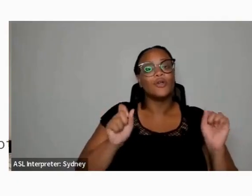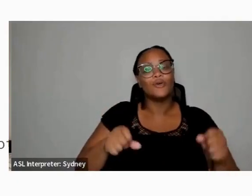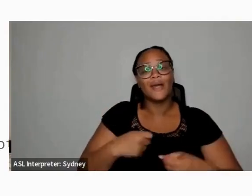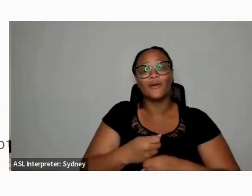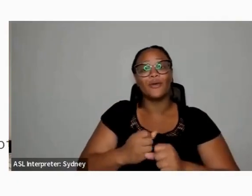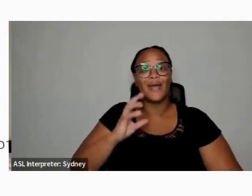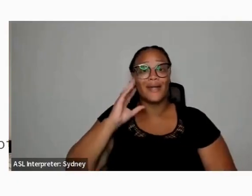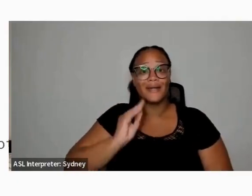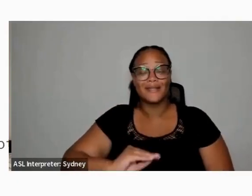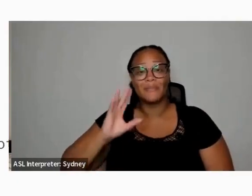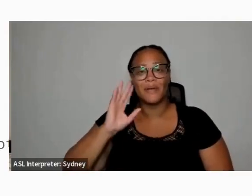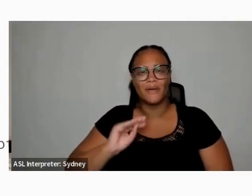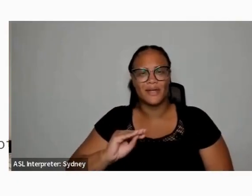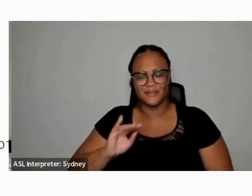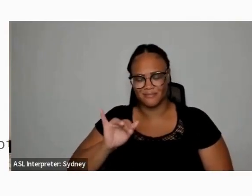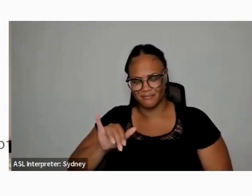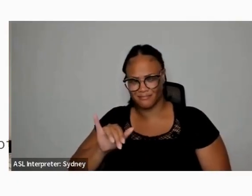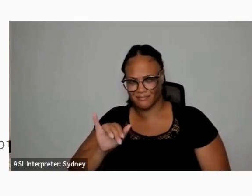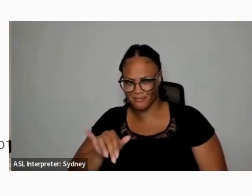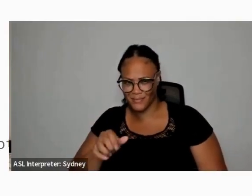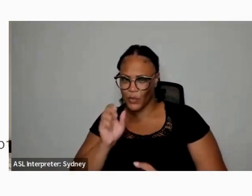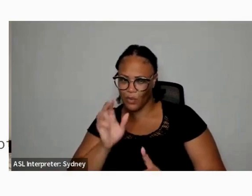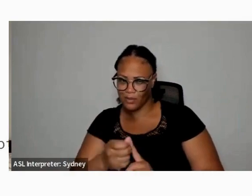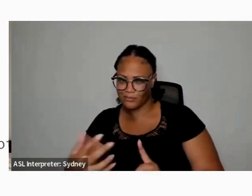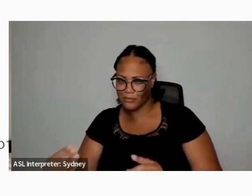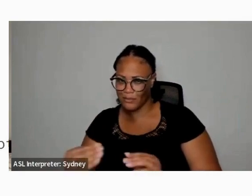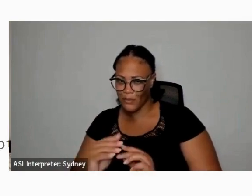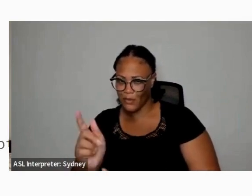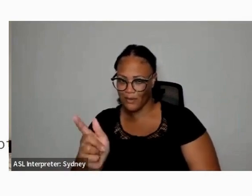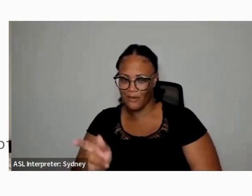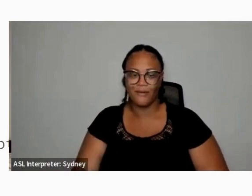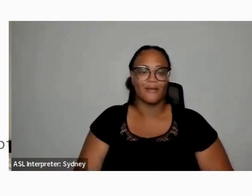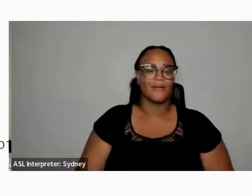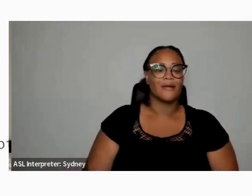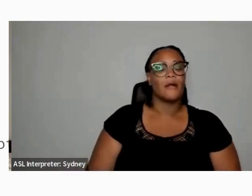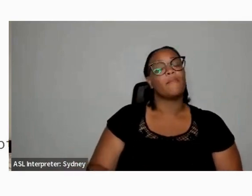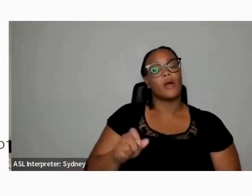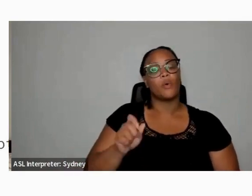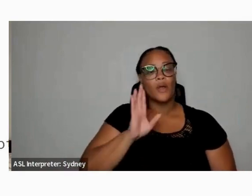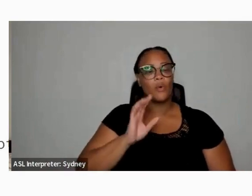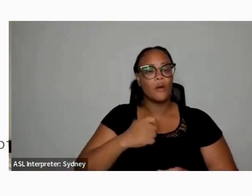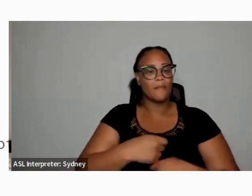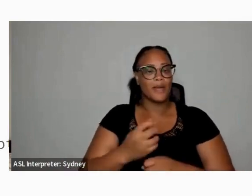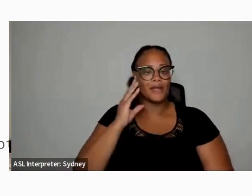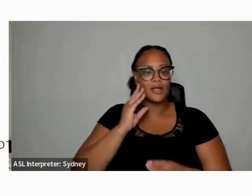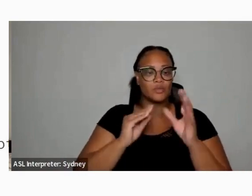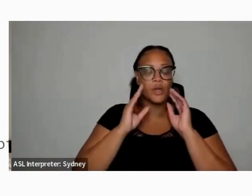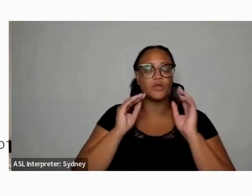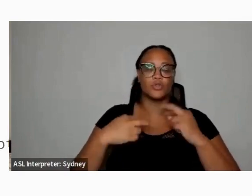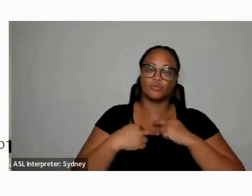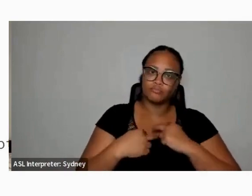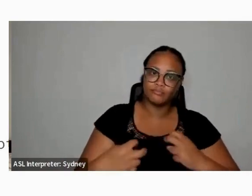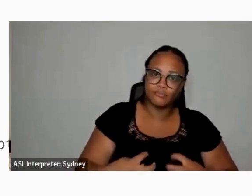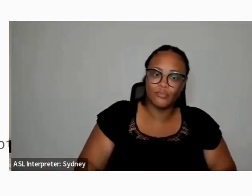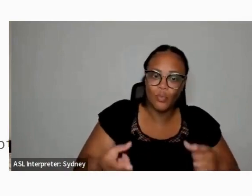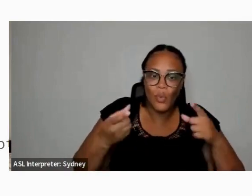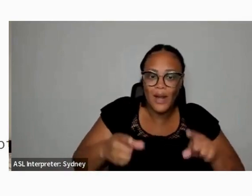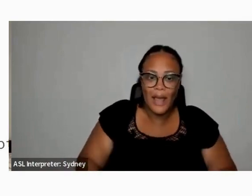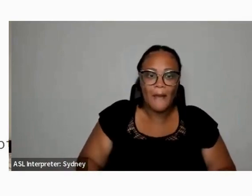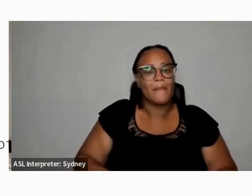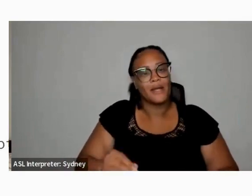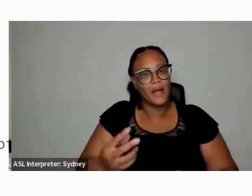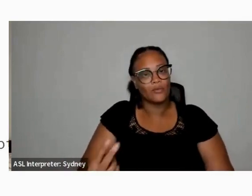of review what that experience was like and to help them reflect on those different experiences.